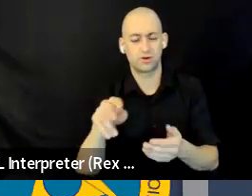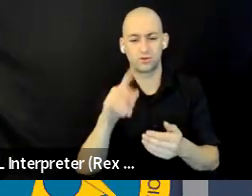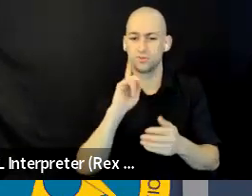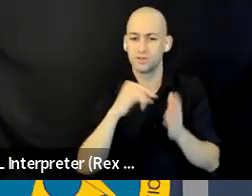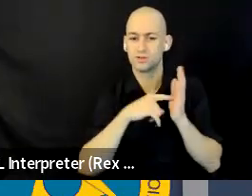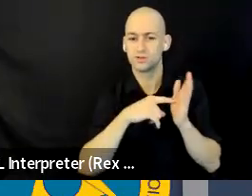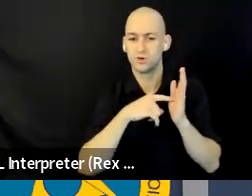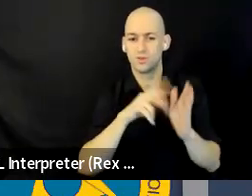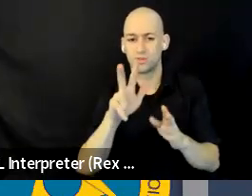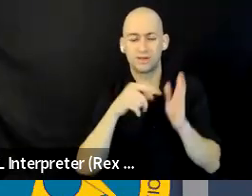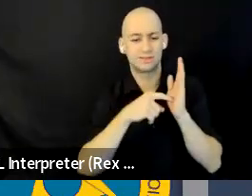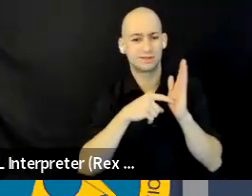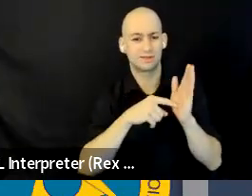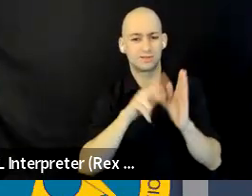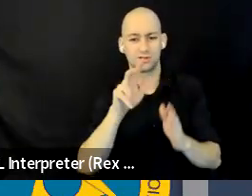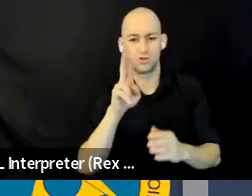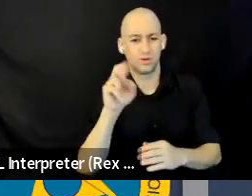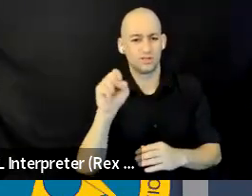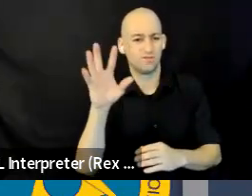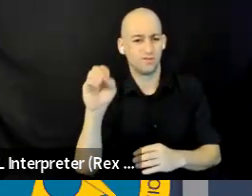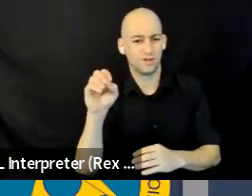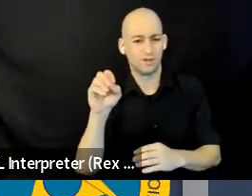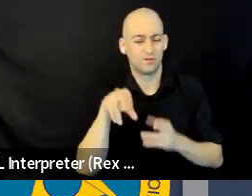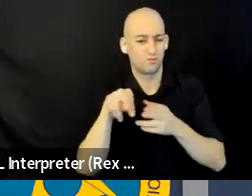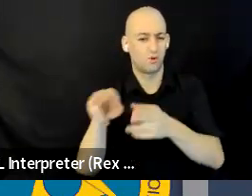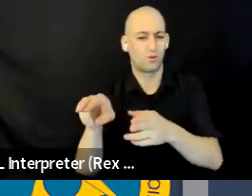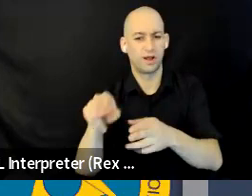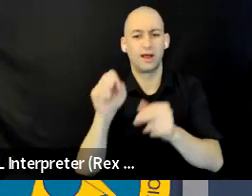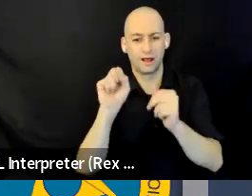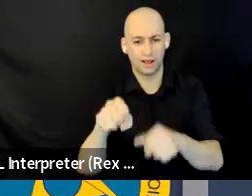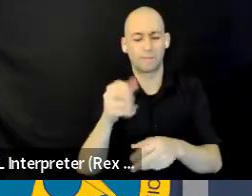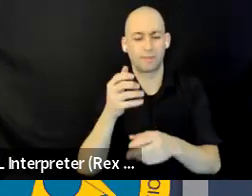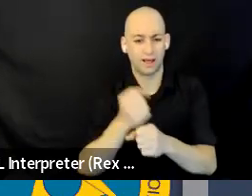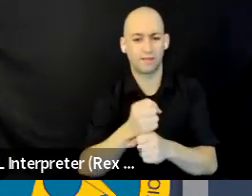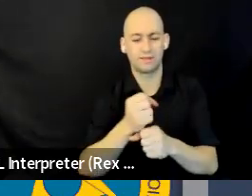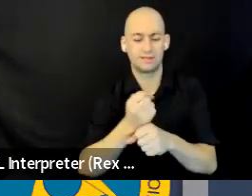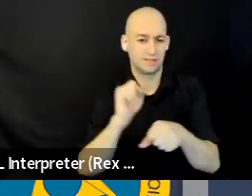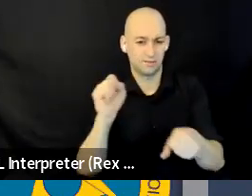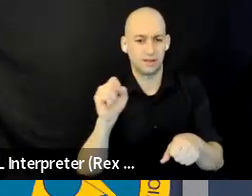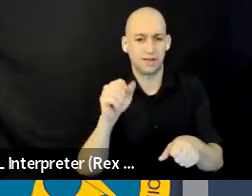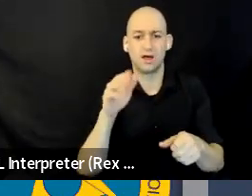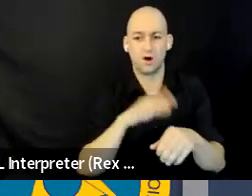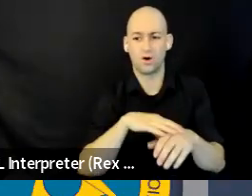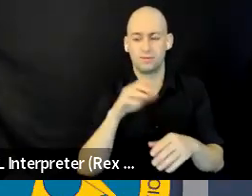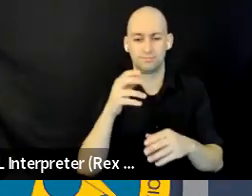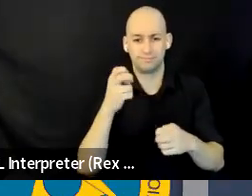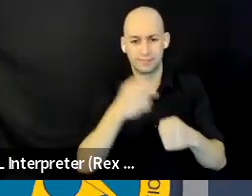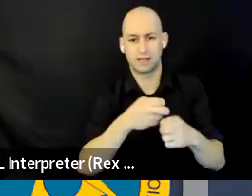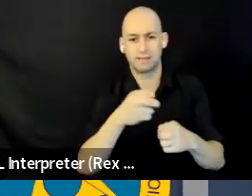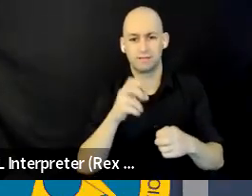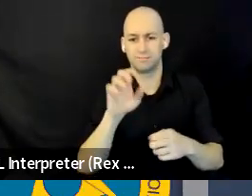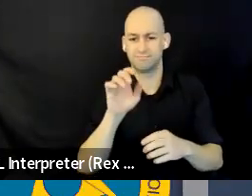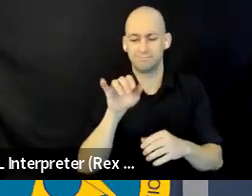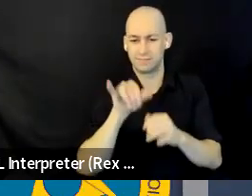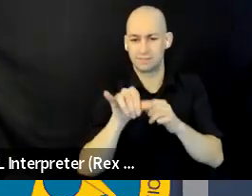that the 3 signals on US 50 can be held safely and effectively in a solid green phase for an extended period of time